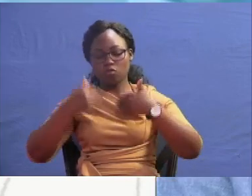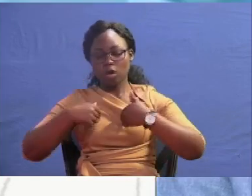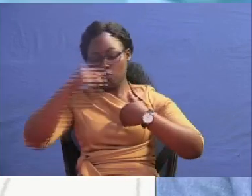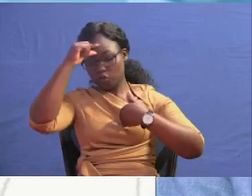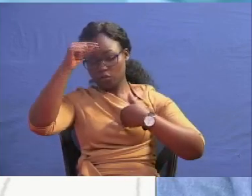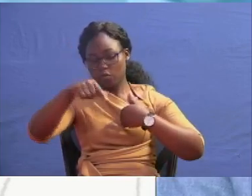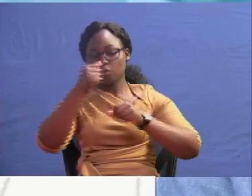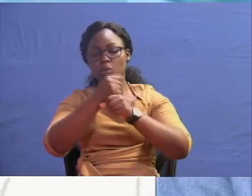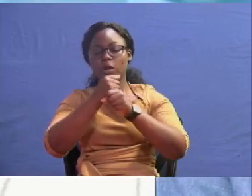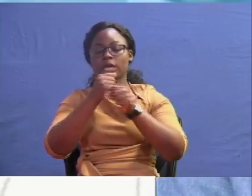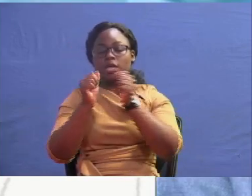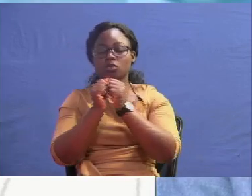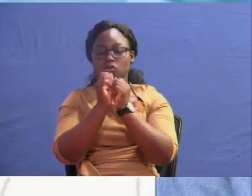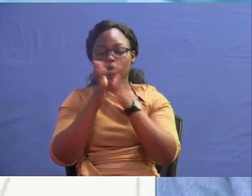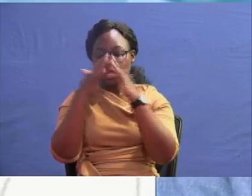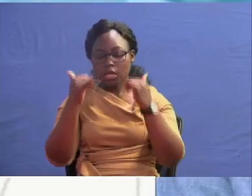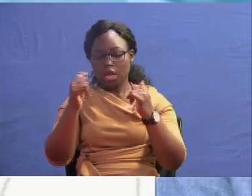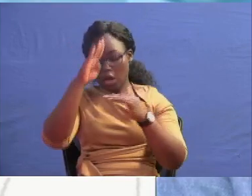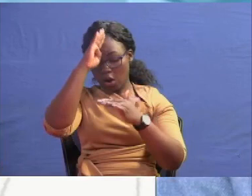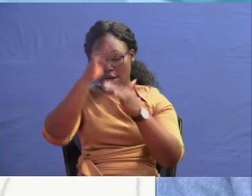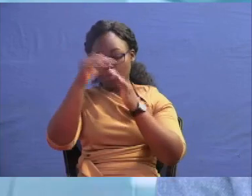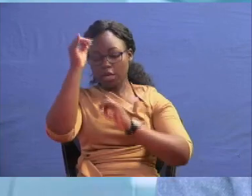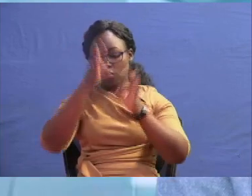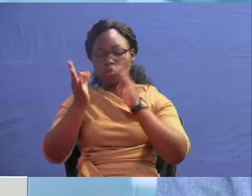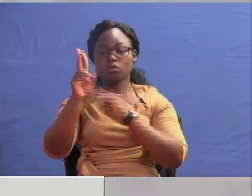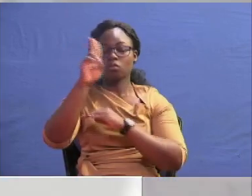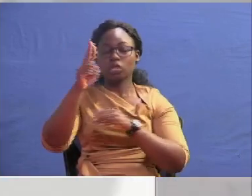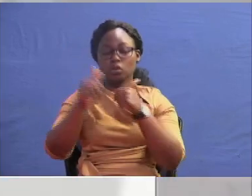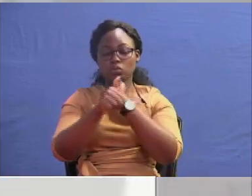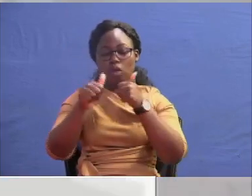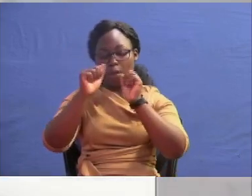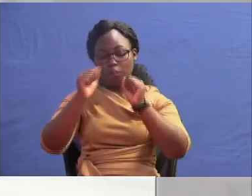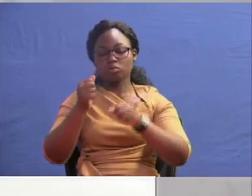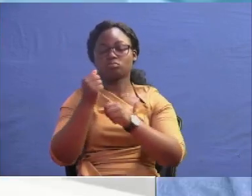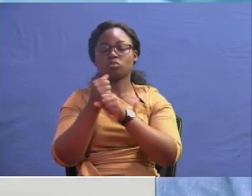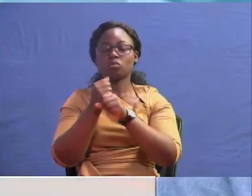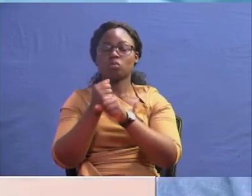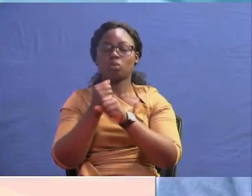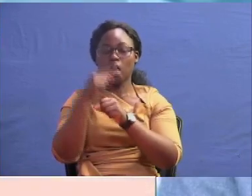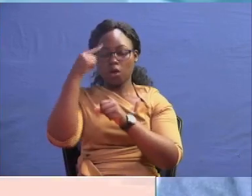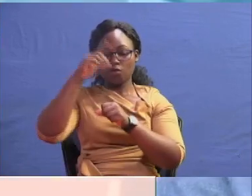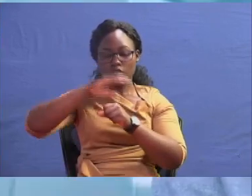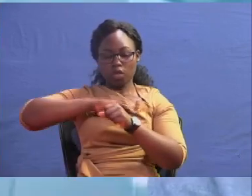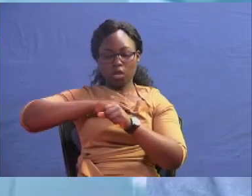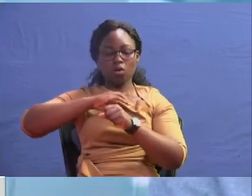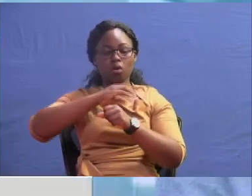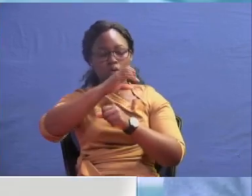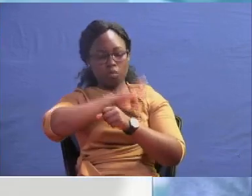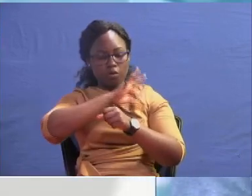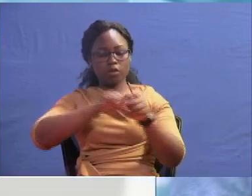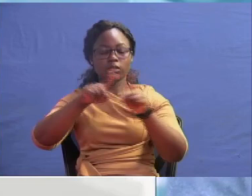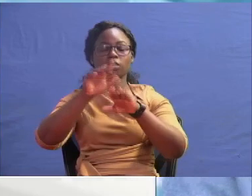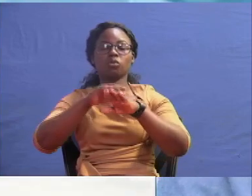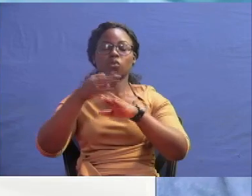together with our former president. So it is timely, and I believe if we use it accordingly, it could work for our own benefit and for the good of the country. Okay,